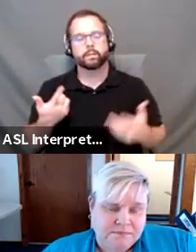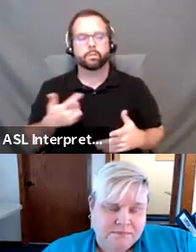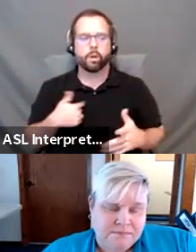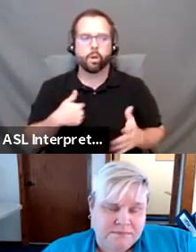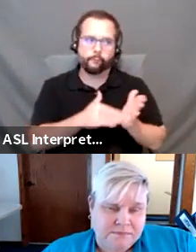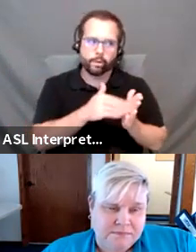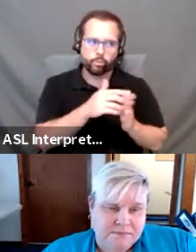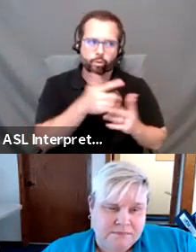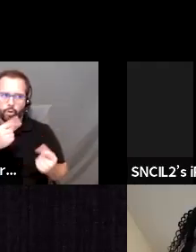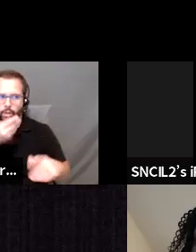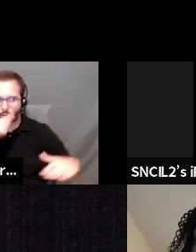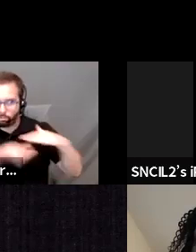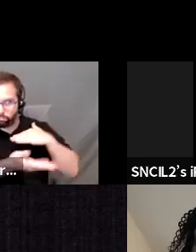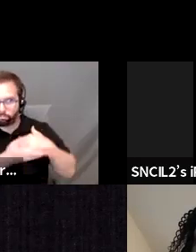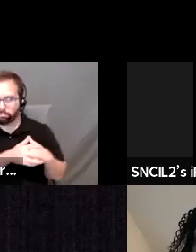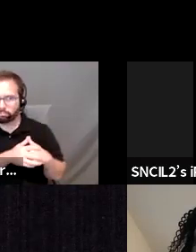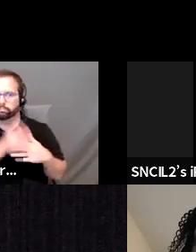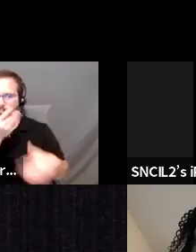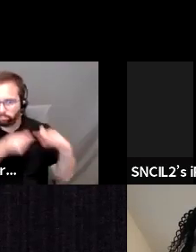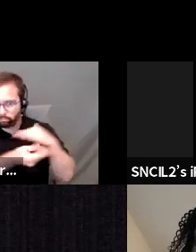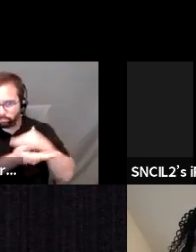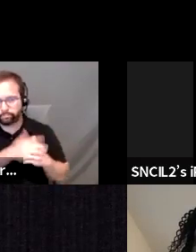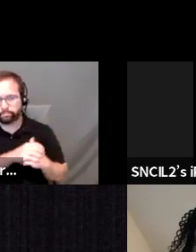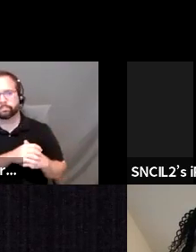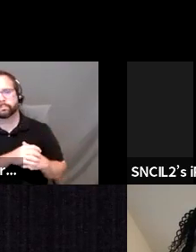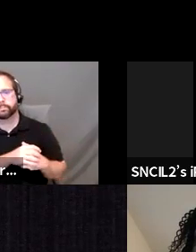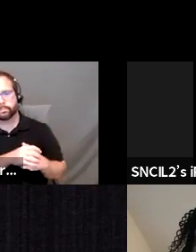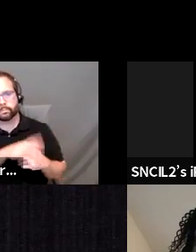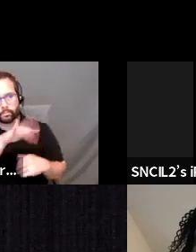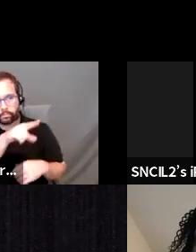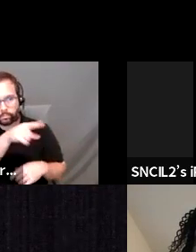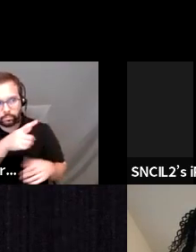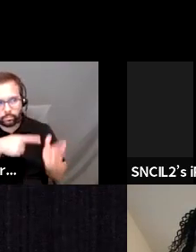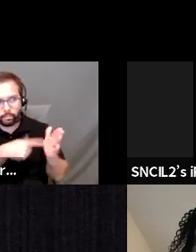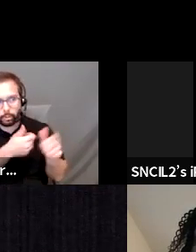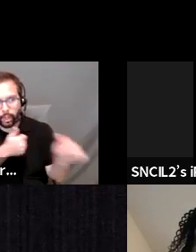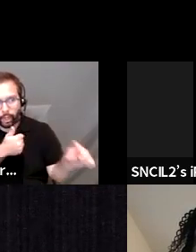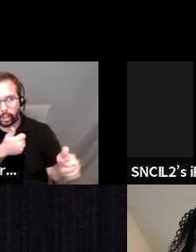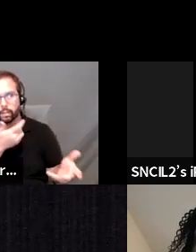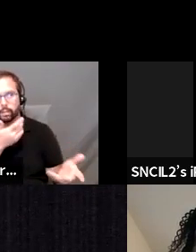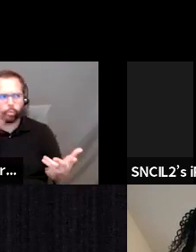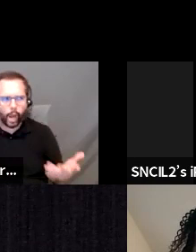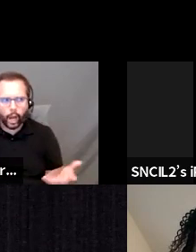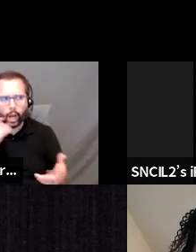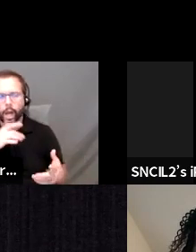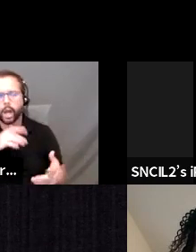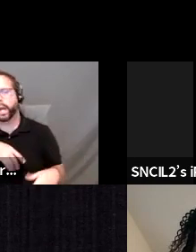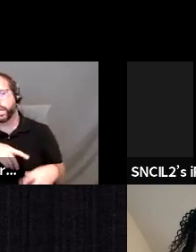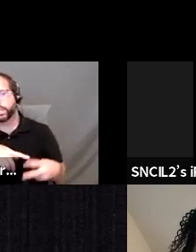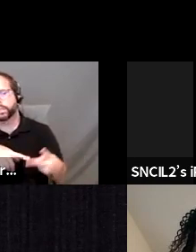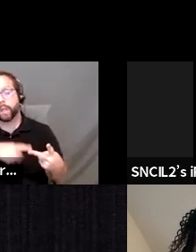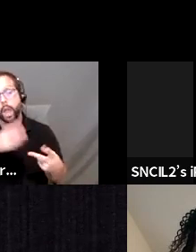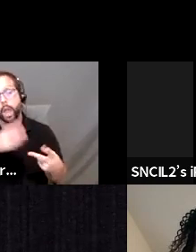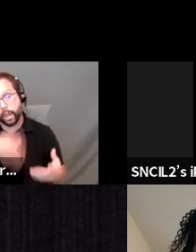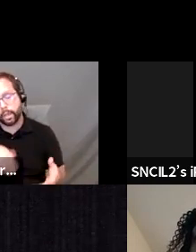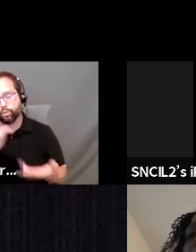them, kind of drill down, how they got to where they were so behind on bills. And then I would share resources in the area that kind of help